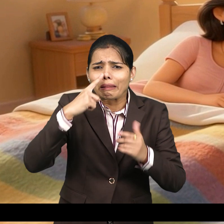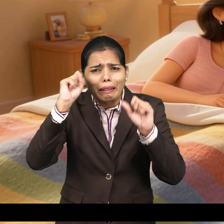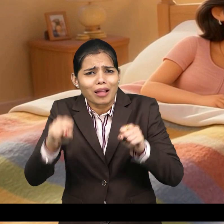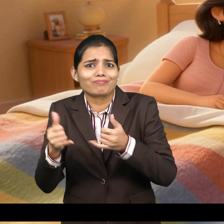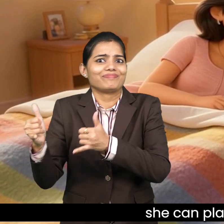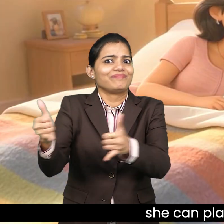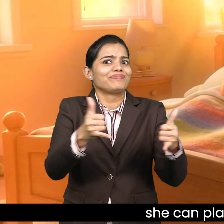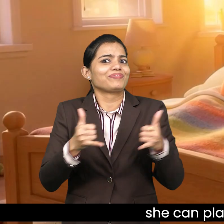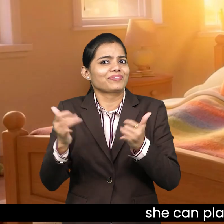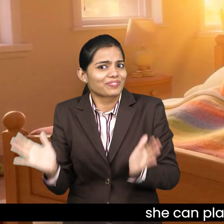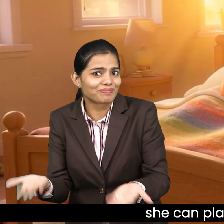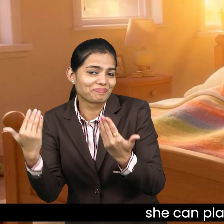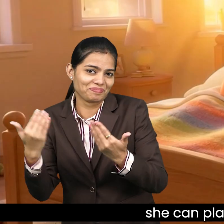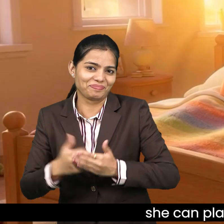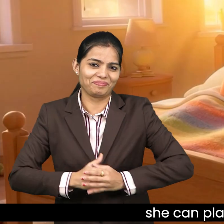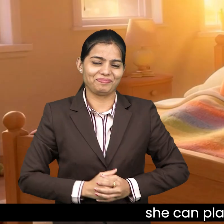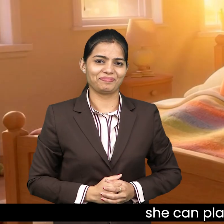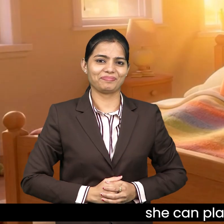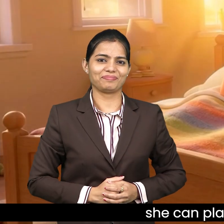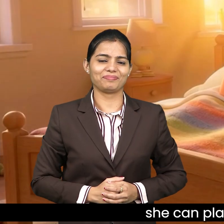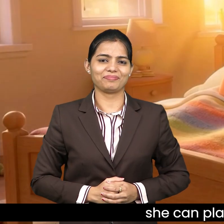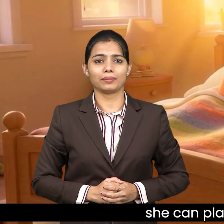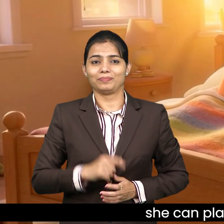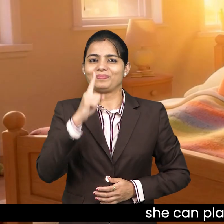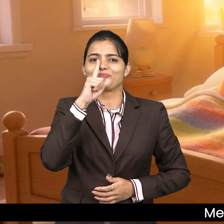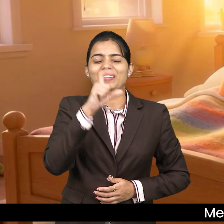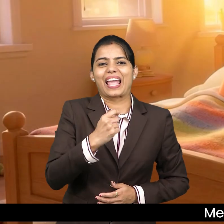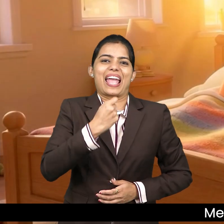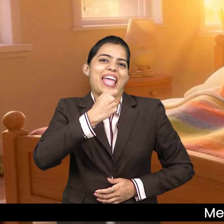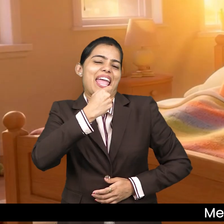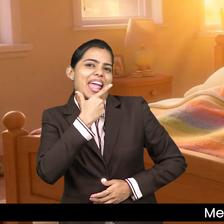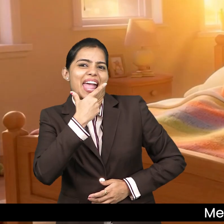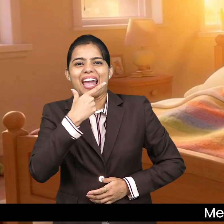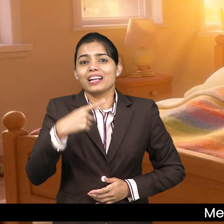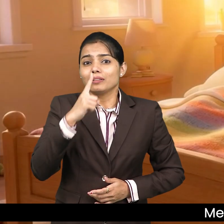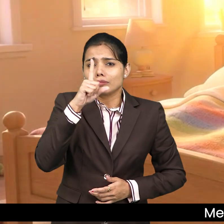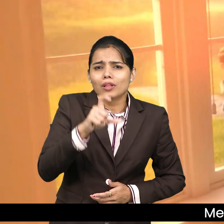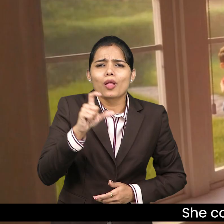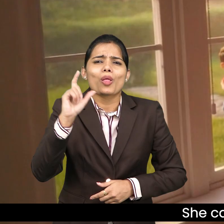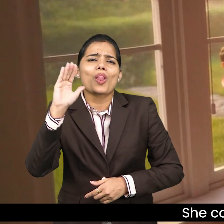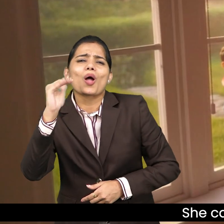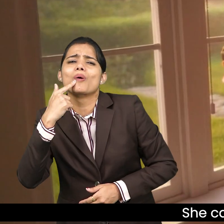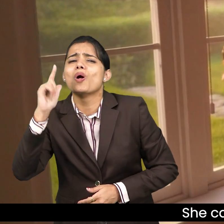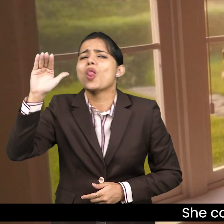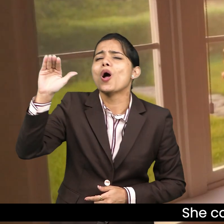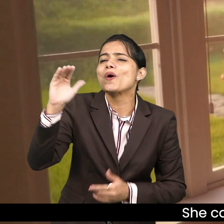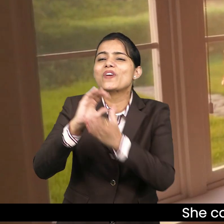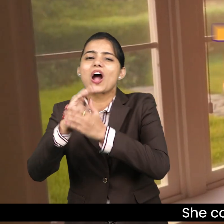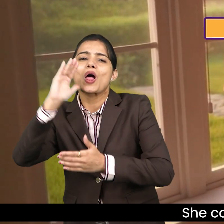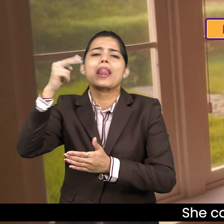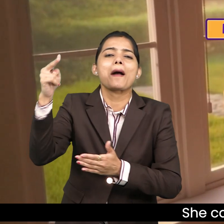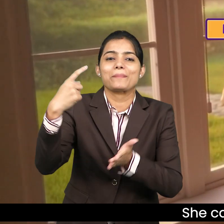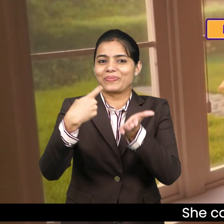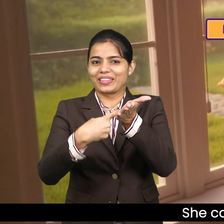said today she can play all her favorite games. Meena smiled wide. She called her